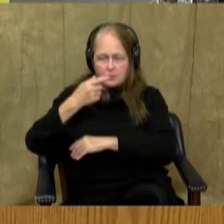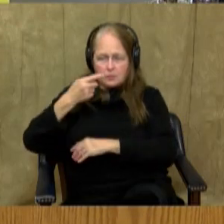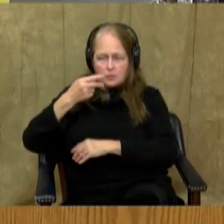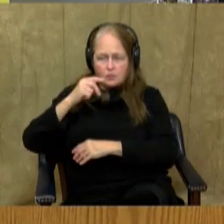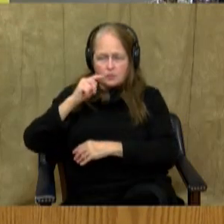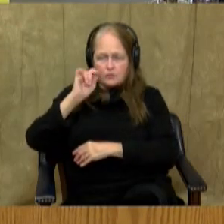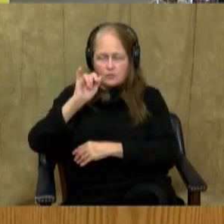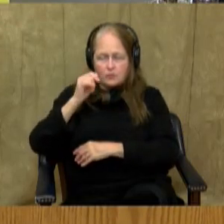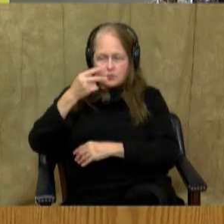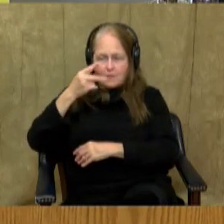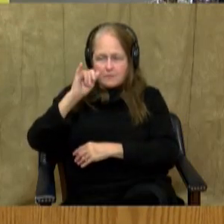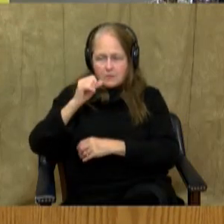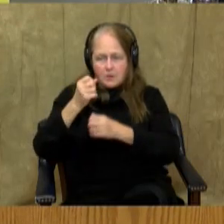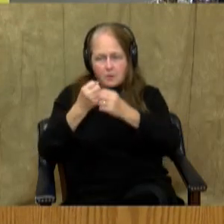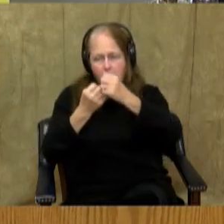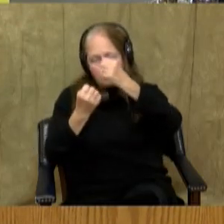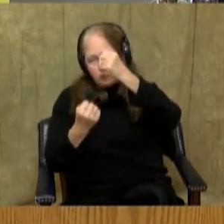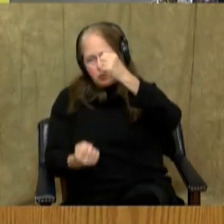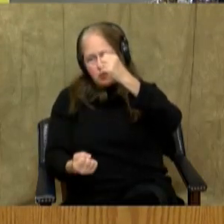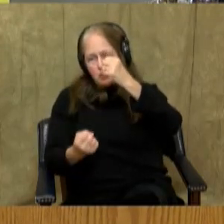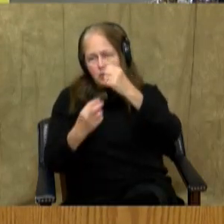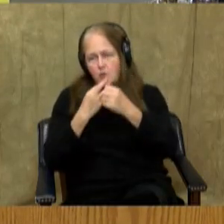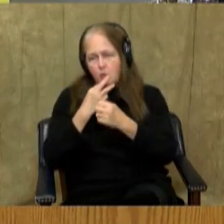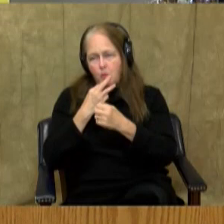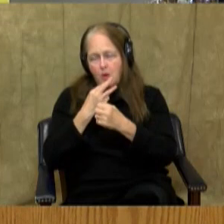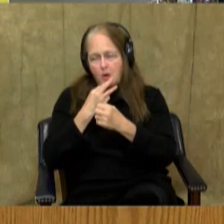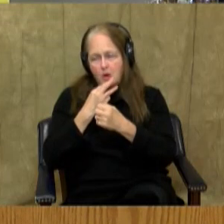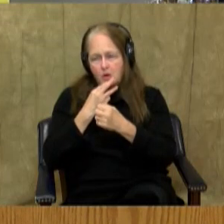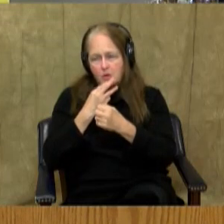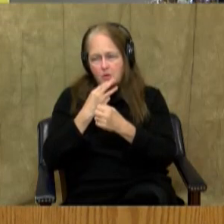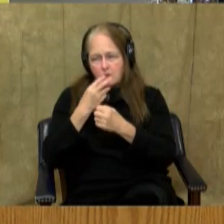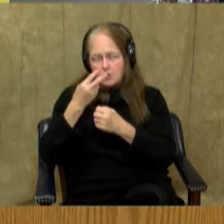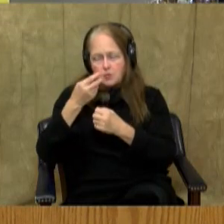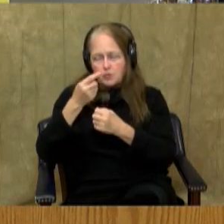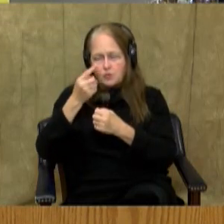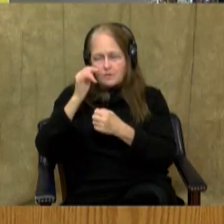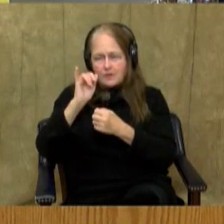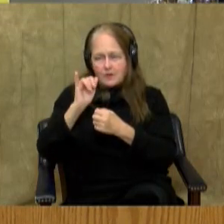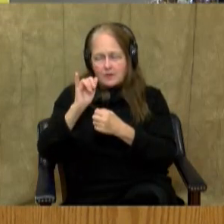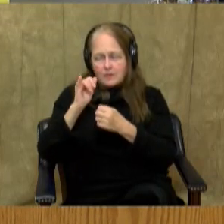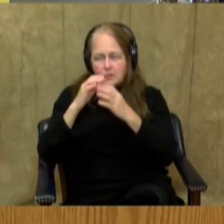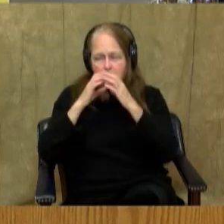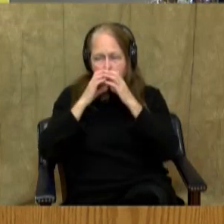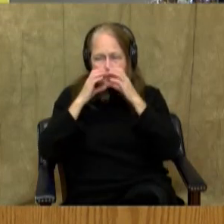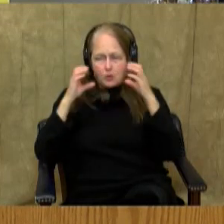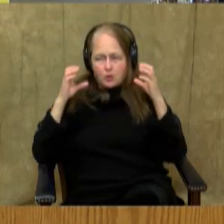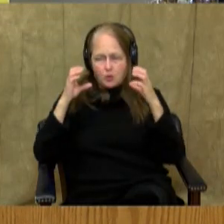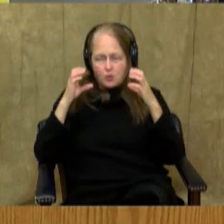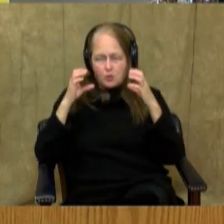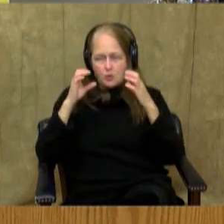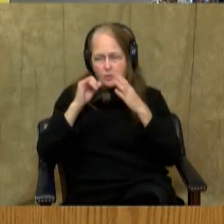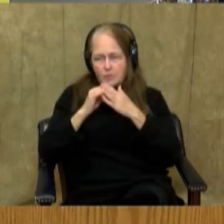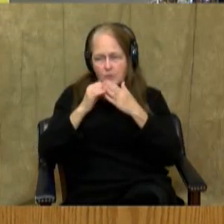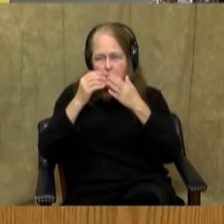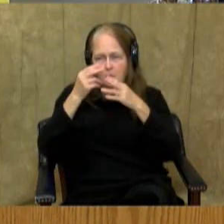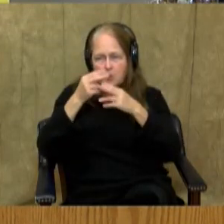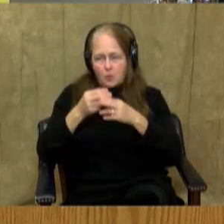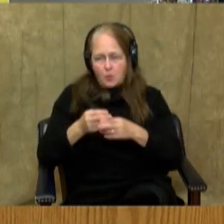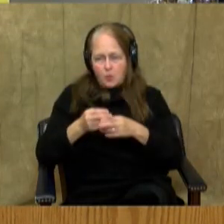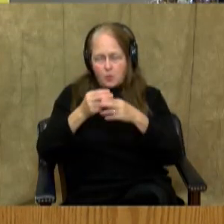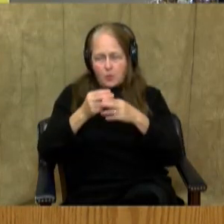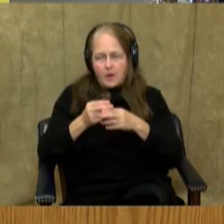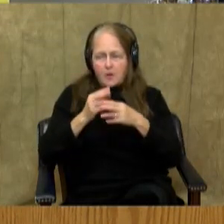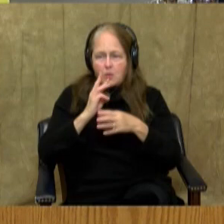gravity's going to pull that water down. You can see where gravity is pulling this balloon down. The weight of the water is